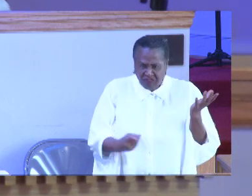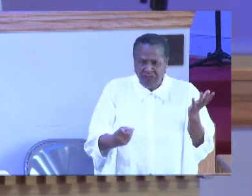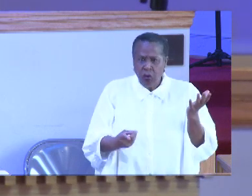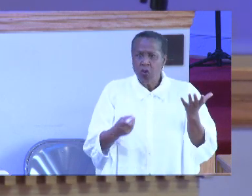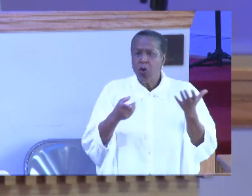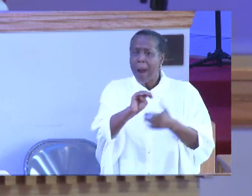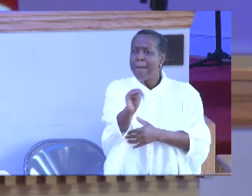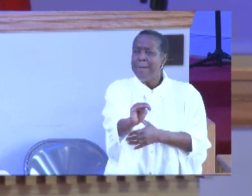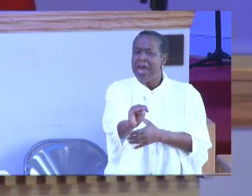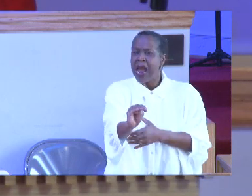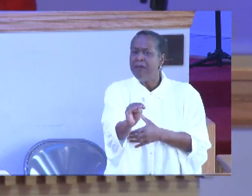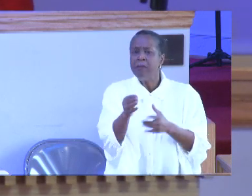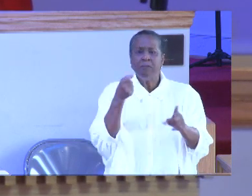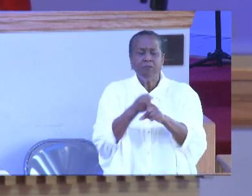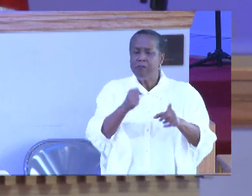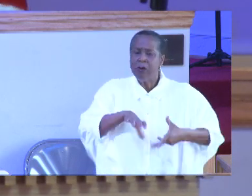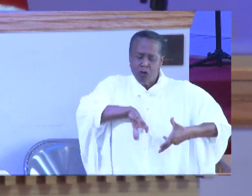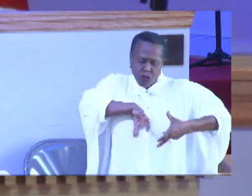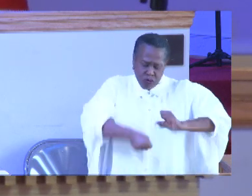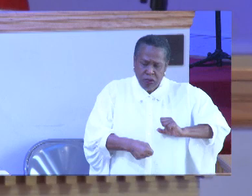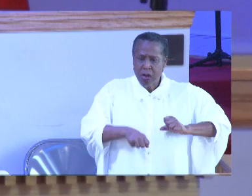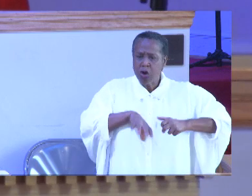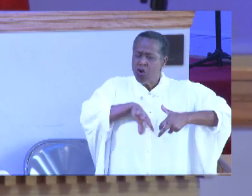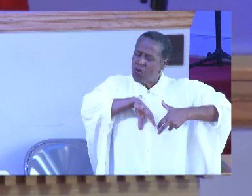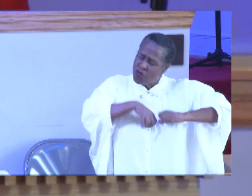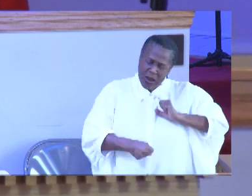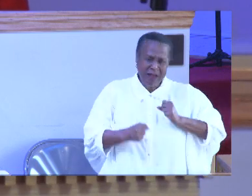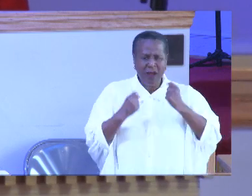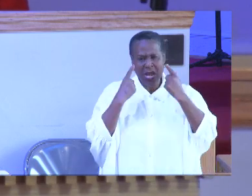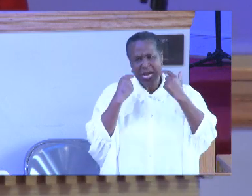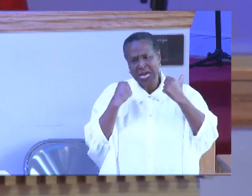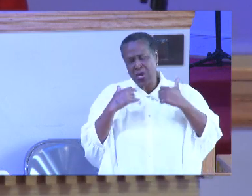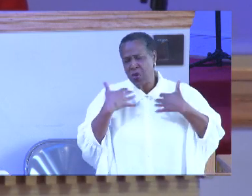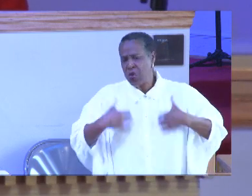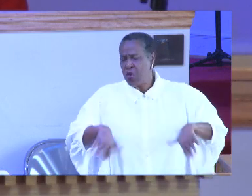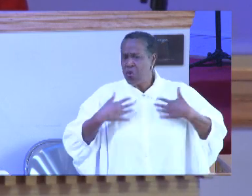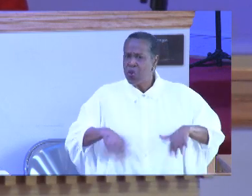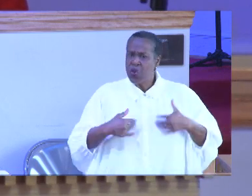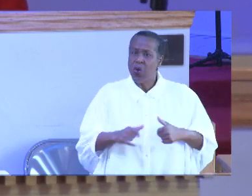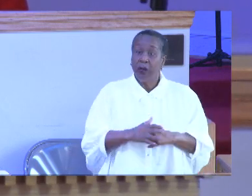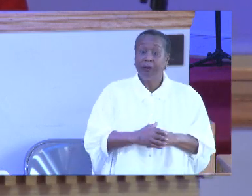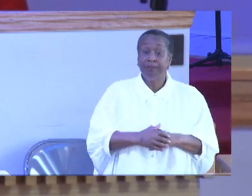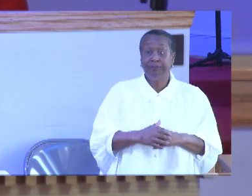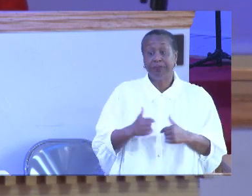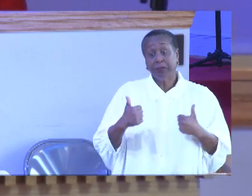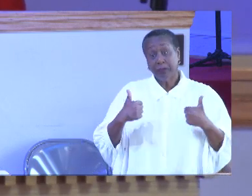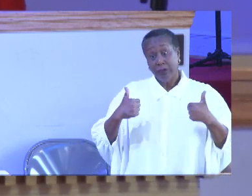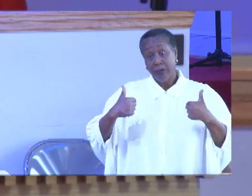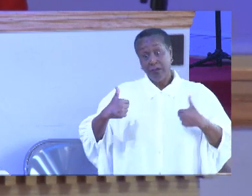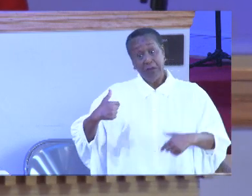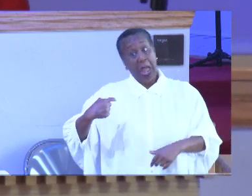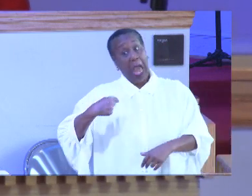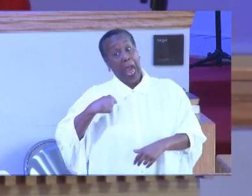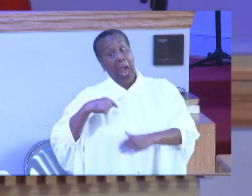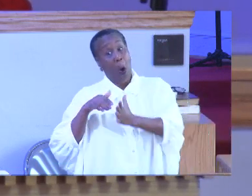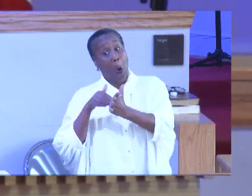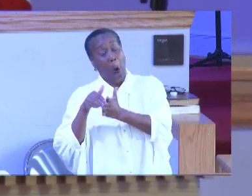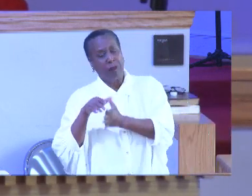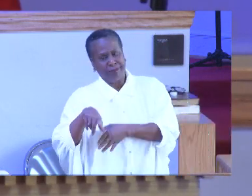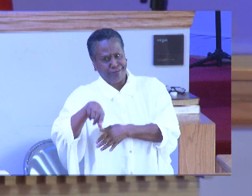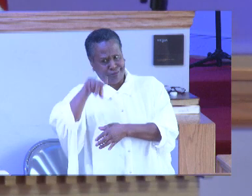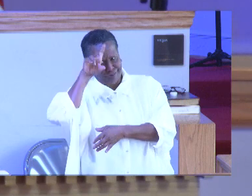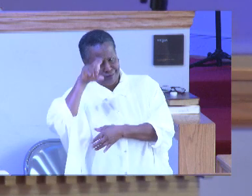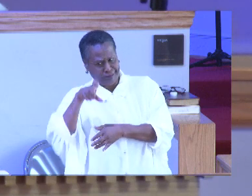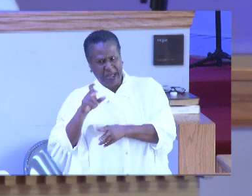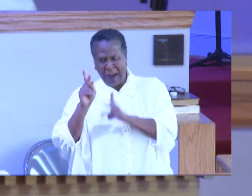then the grieving ought to be commensurate. I often am baffled by folks who can